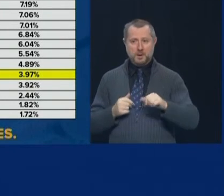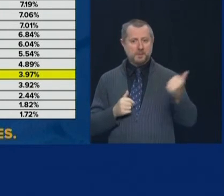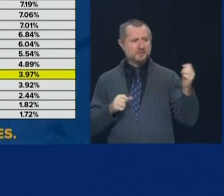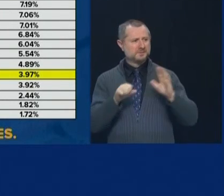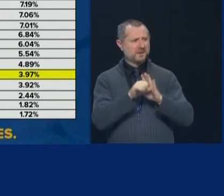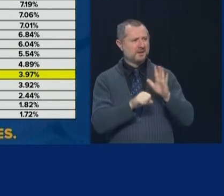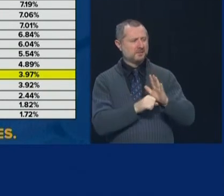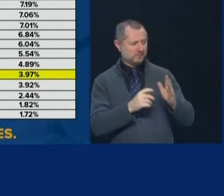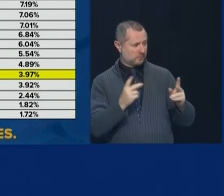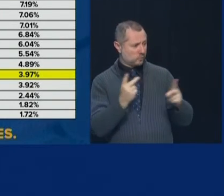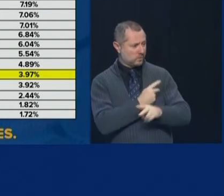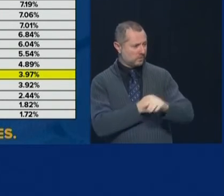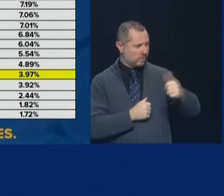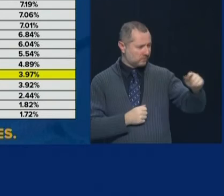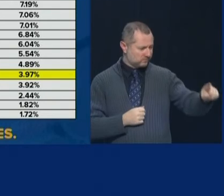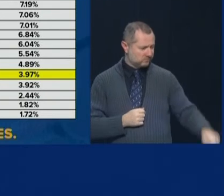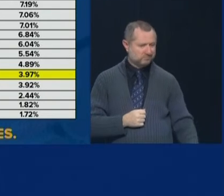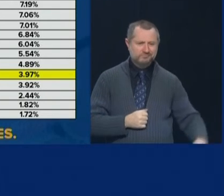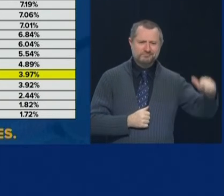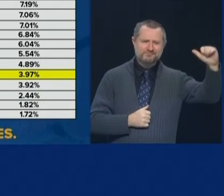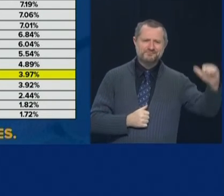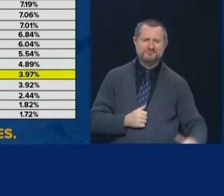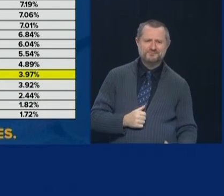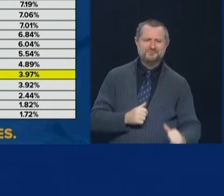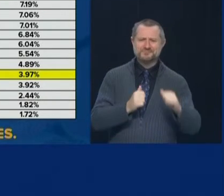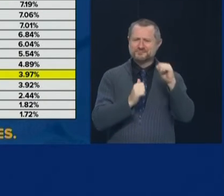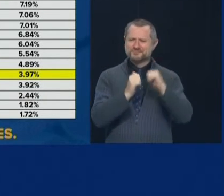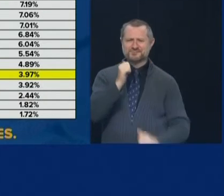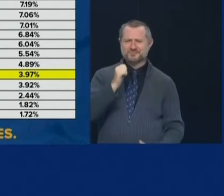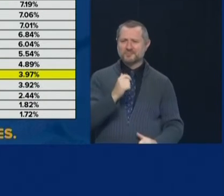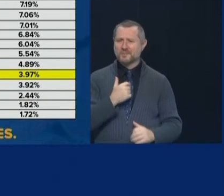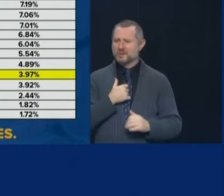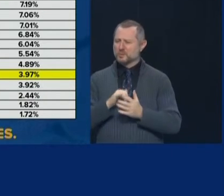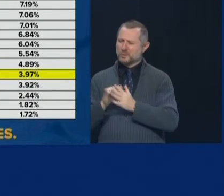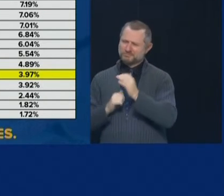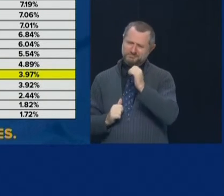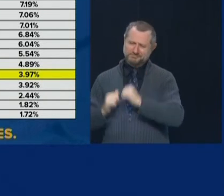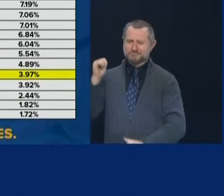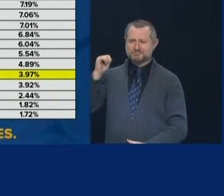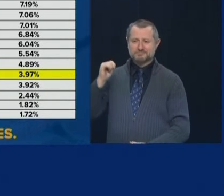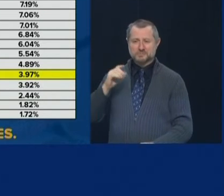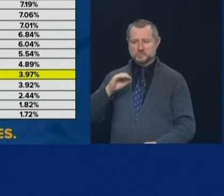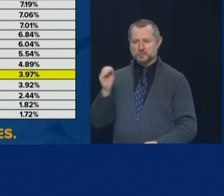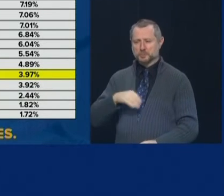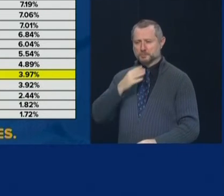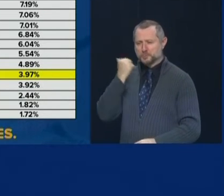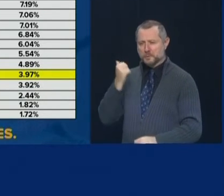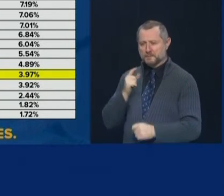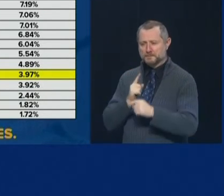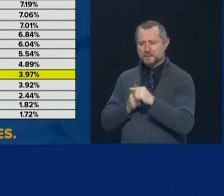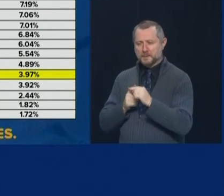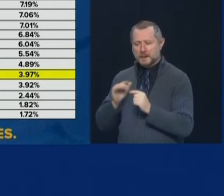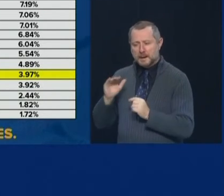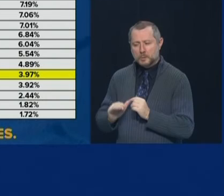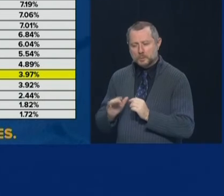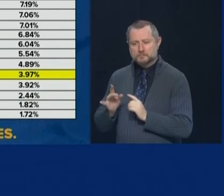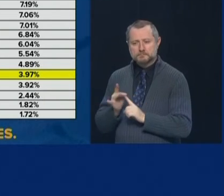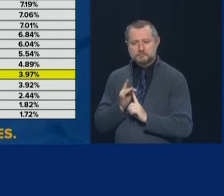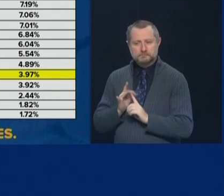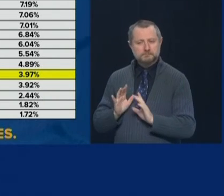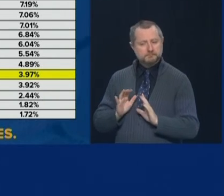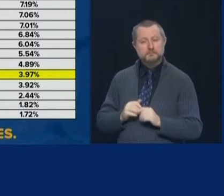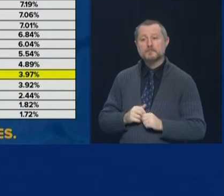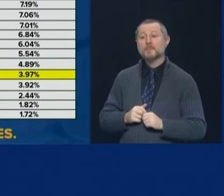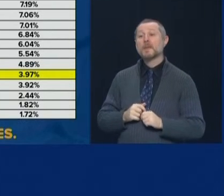We are just starting at a much better place. We have a lower percentage of